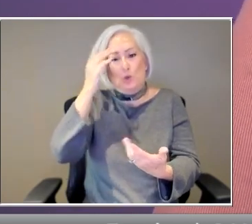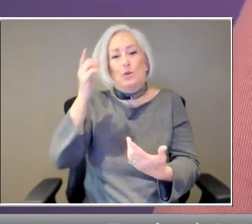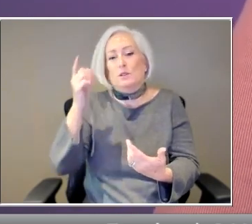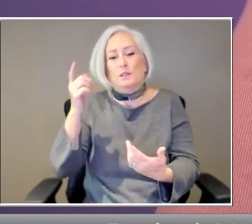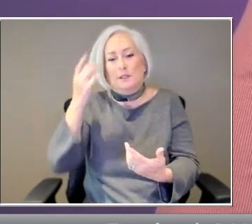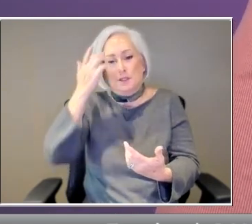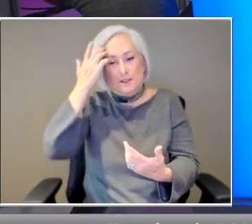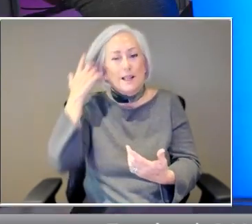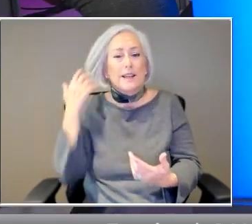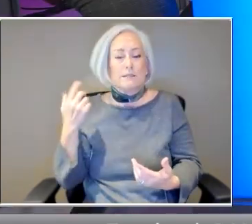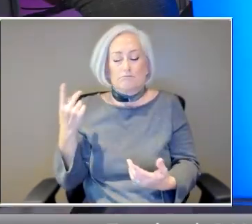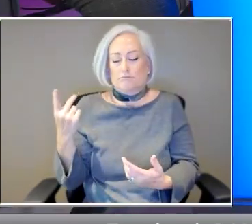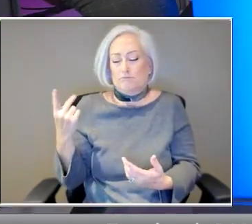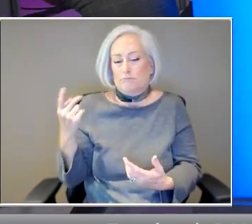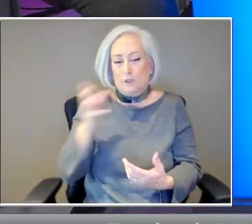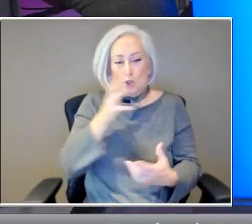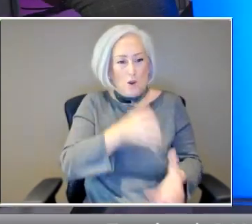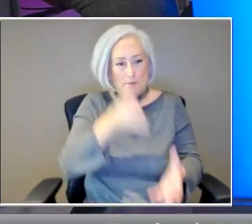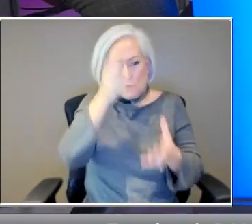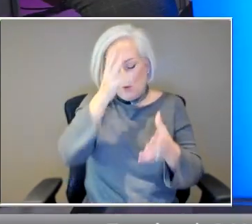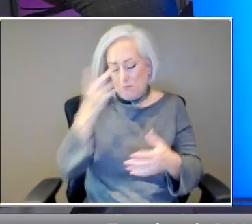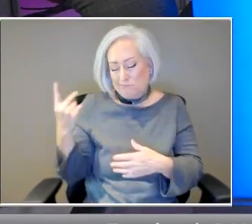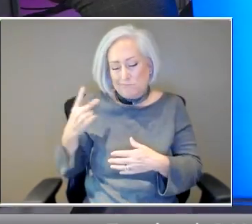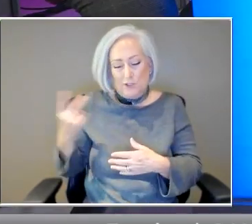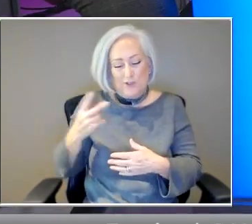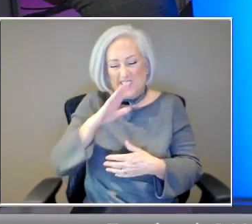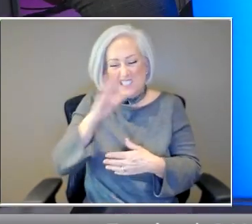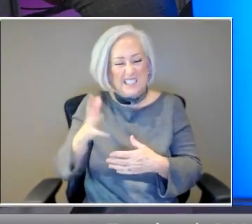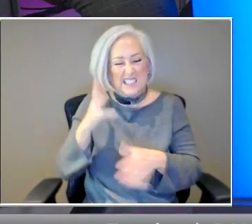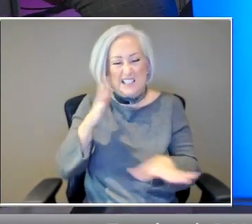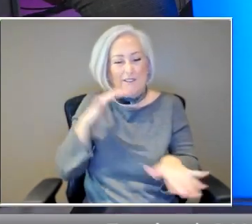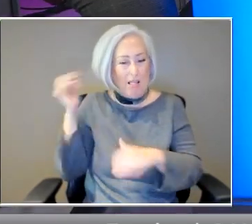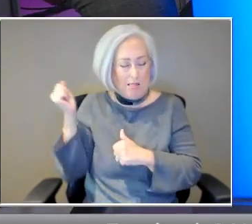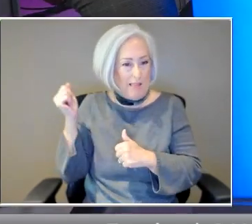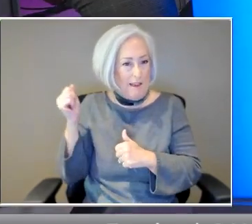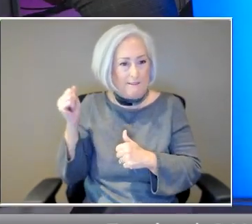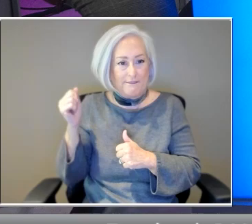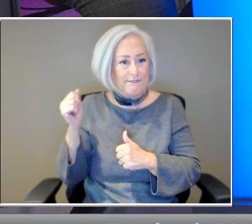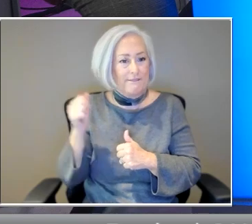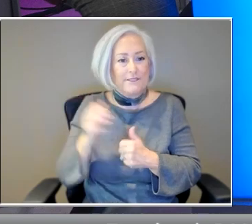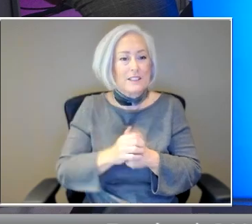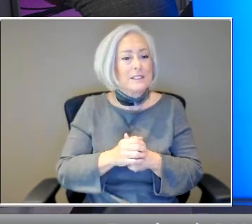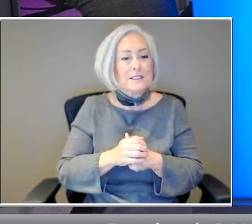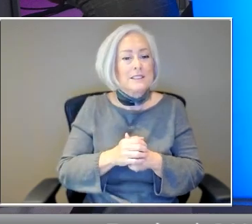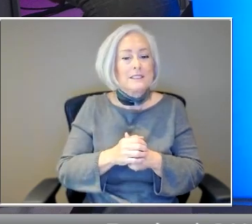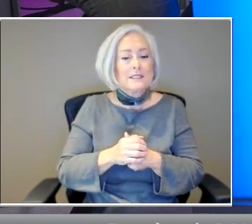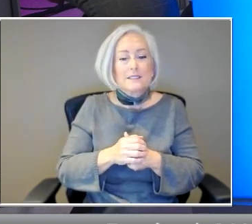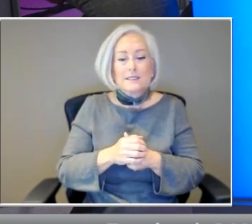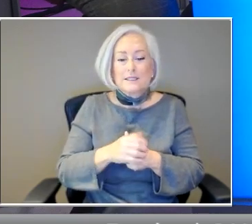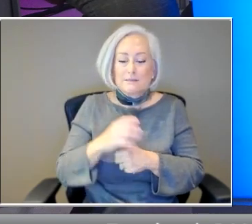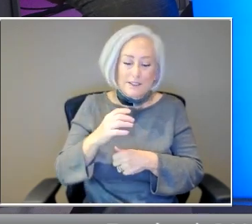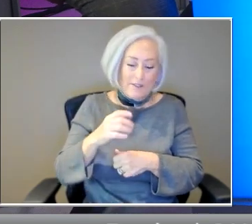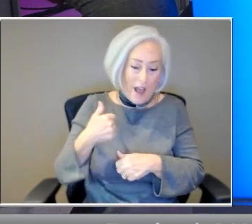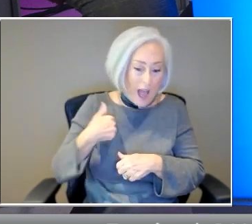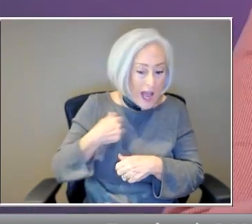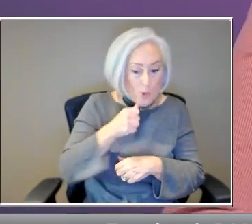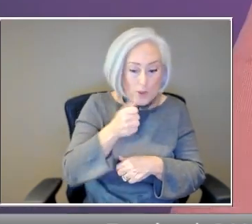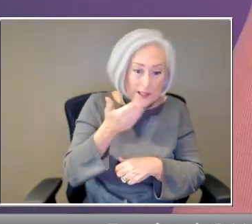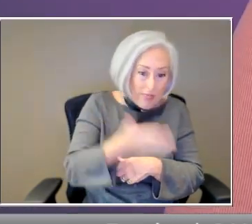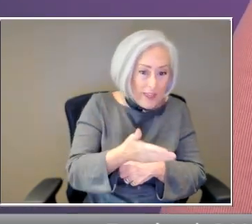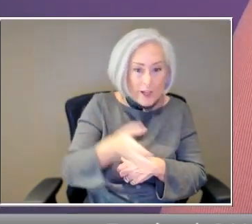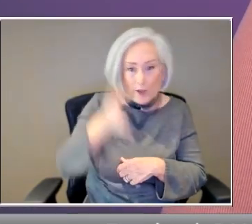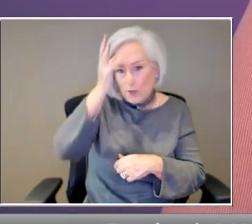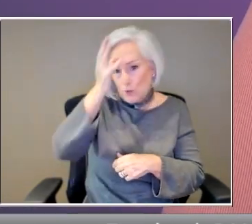left. That's so sweet. The whole time that she was there, I never left. Grandpa was there. Yeah. Mom came in